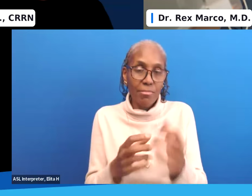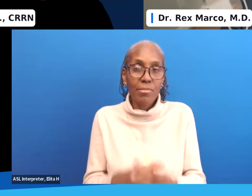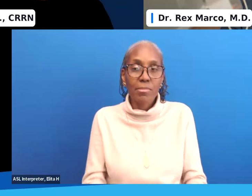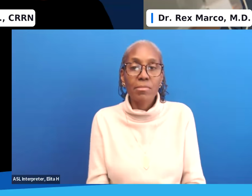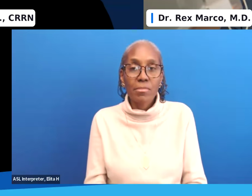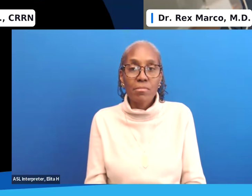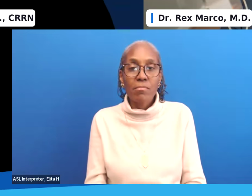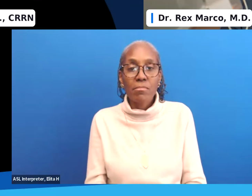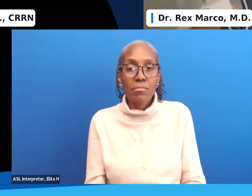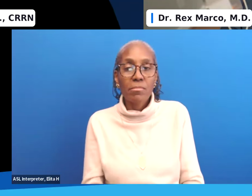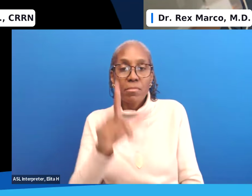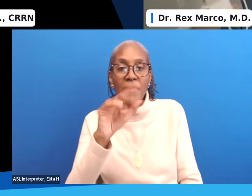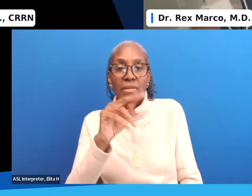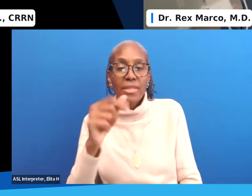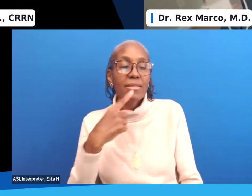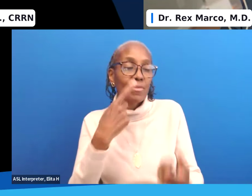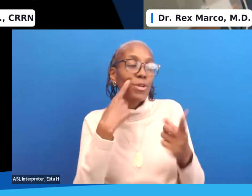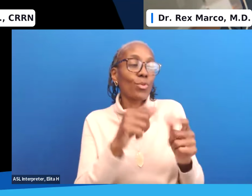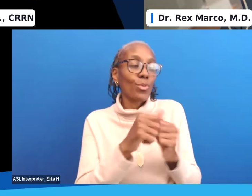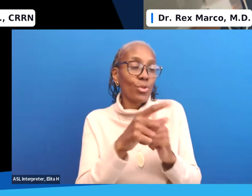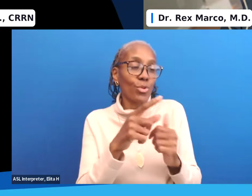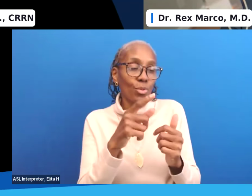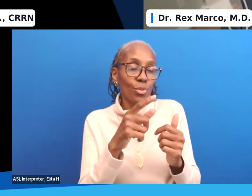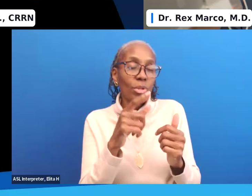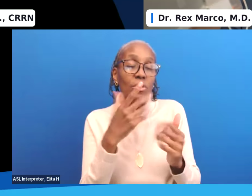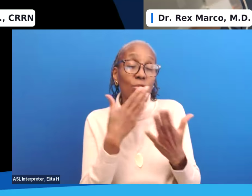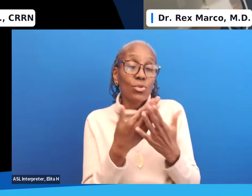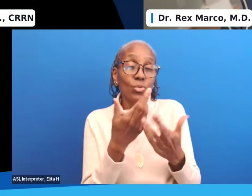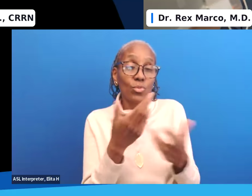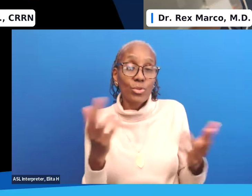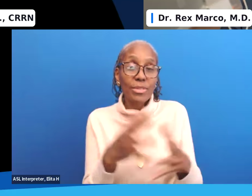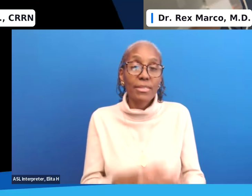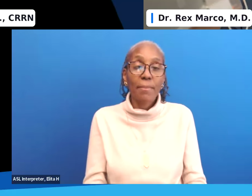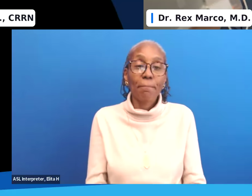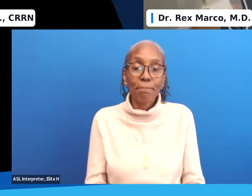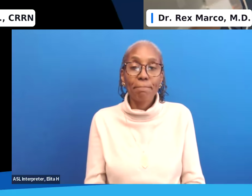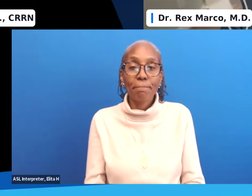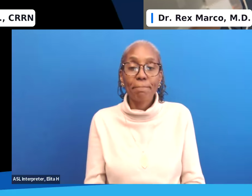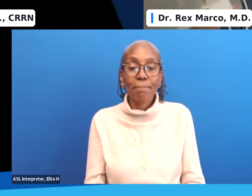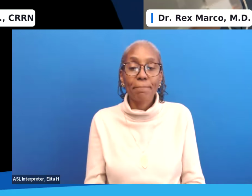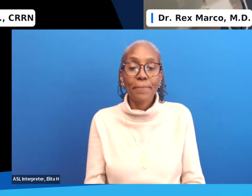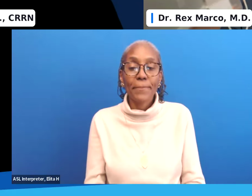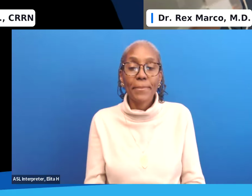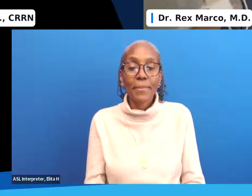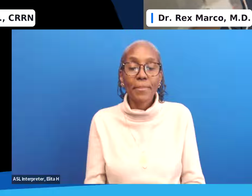I have to agree with you on that. Those are good resources. Um,